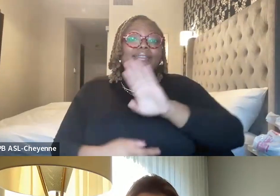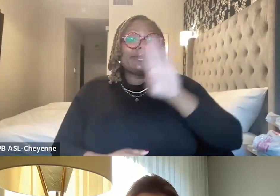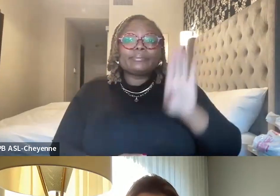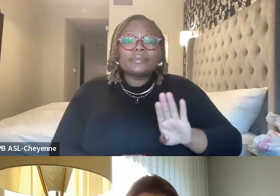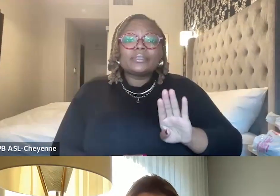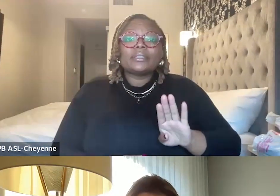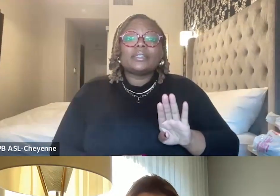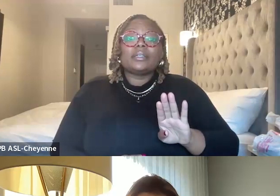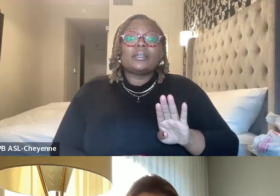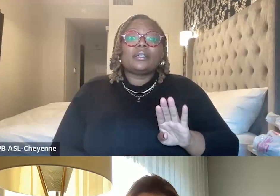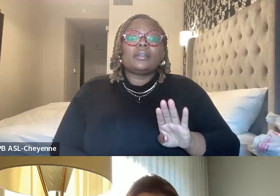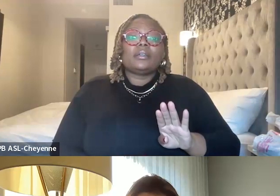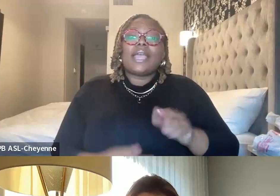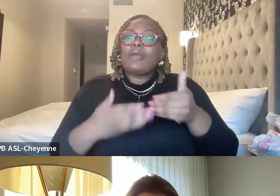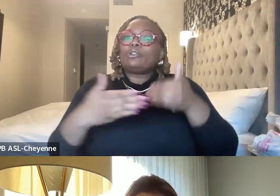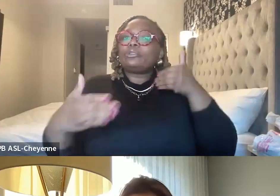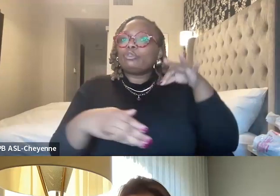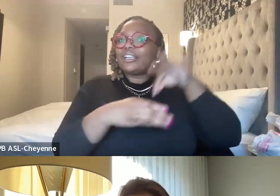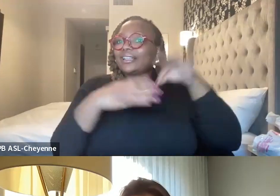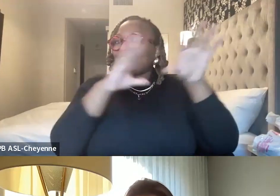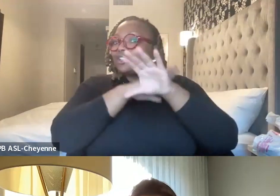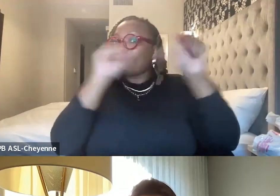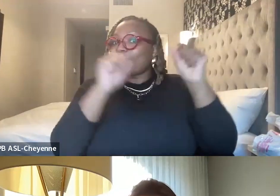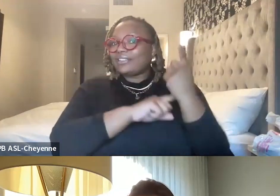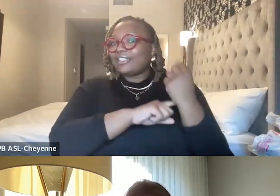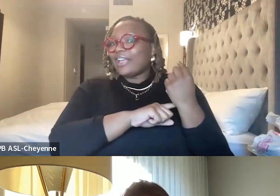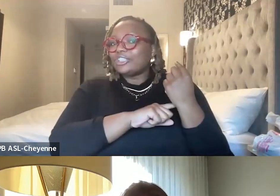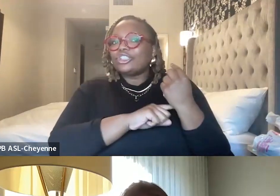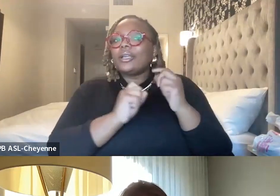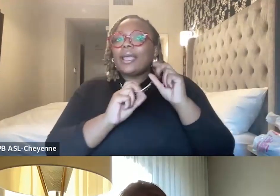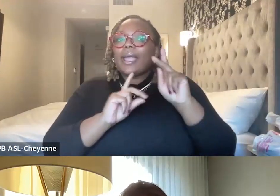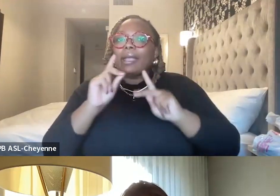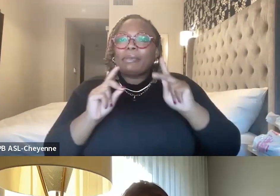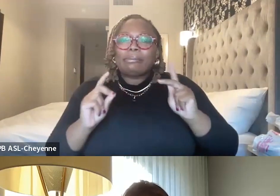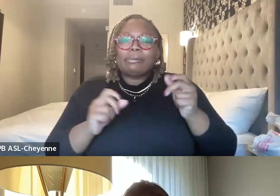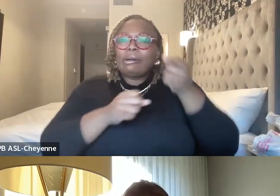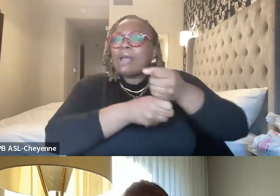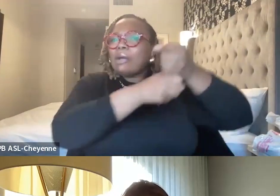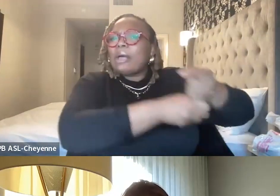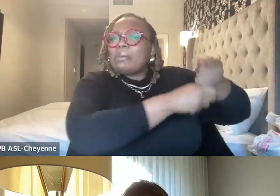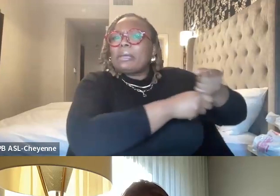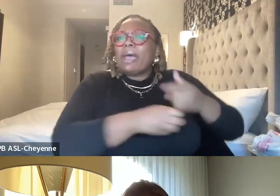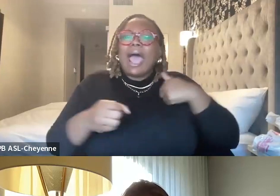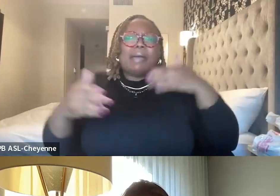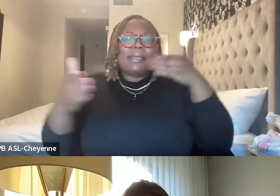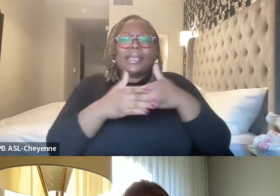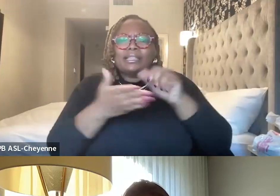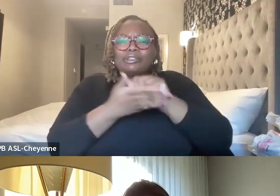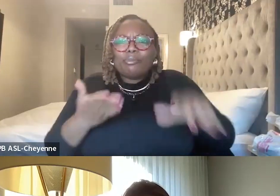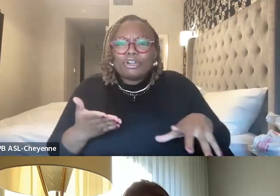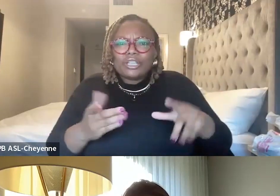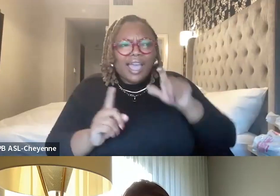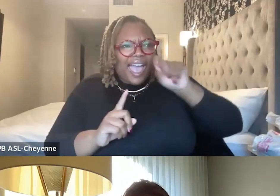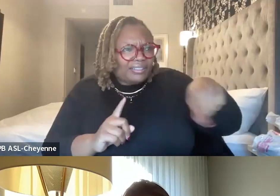like previous the next election of the president last year. And people were, I am against abortion, I'm against abortion. And I was like, do you know